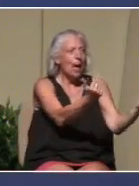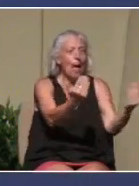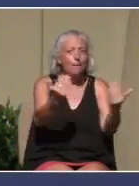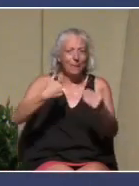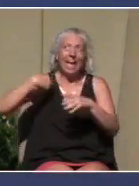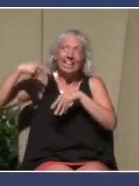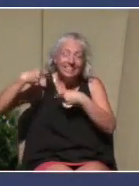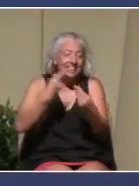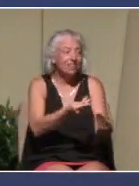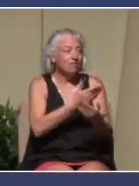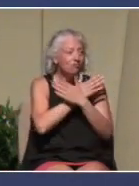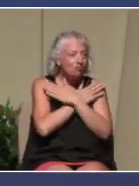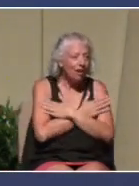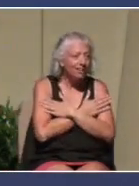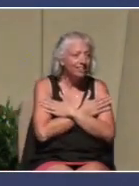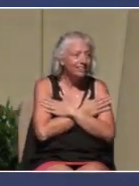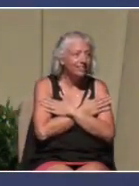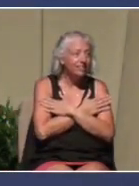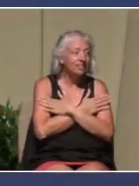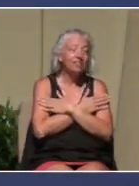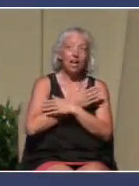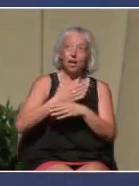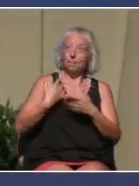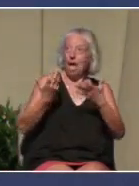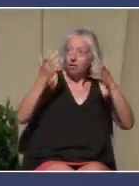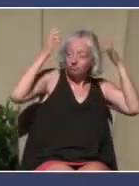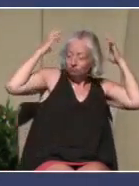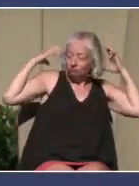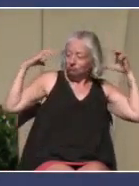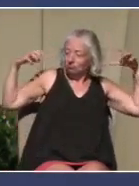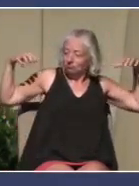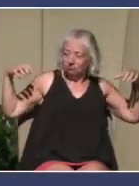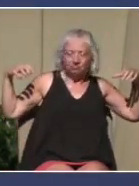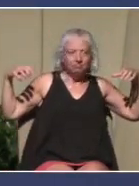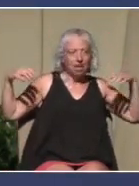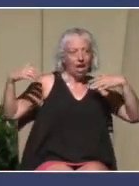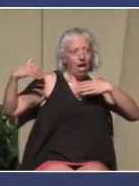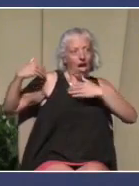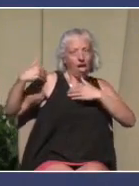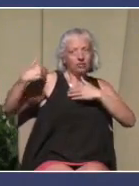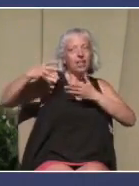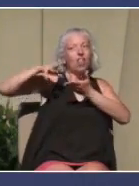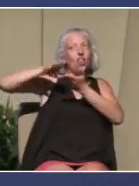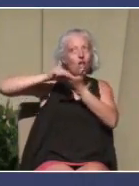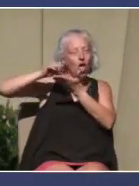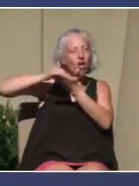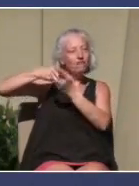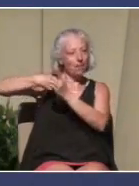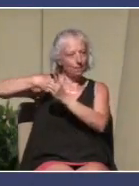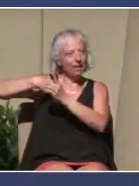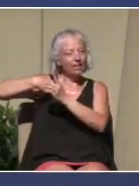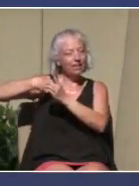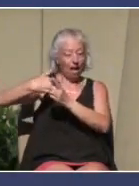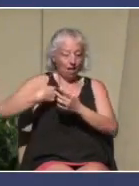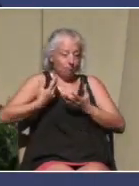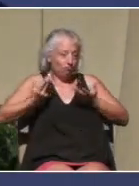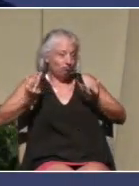rest. Take my yoke upon you and learn from me, for listen, for I am